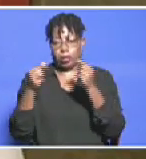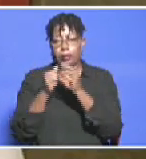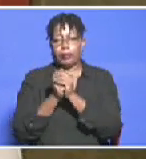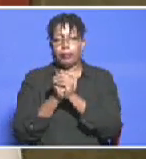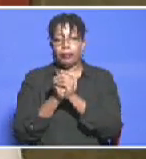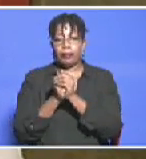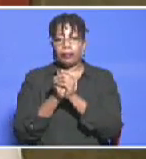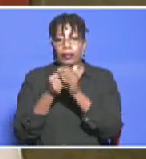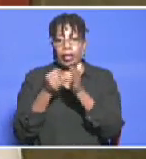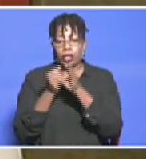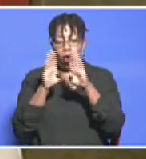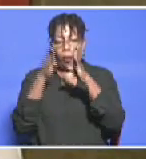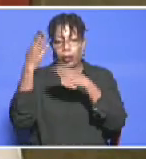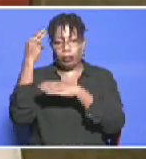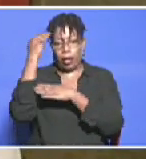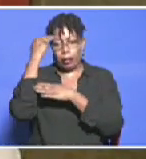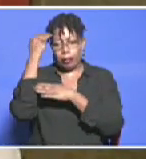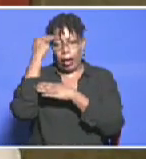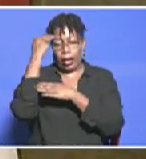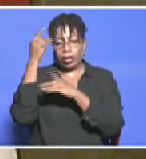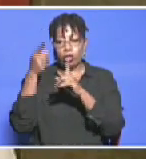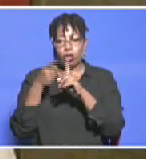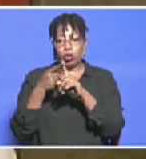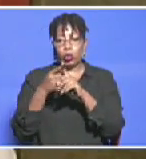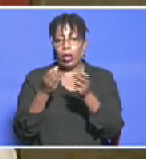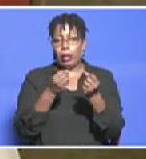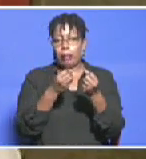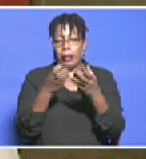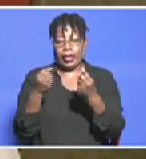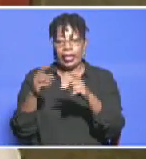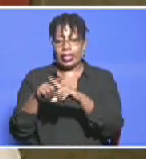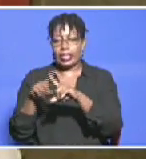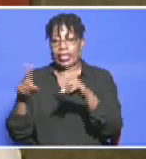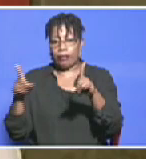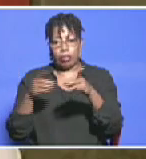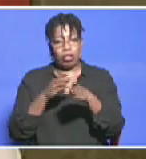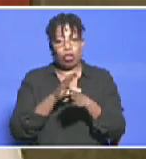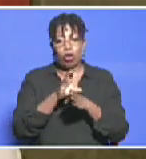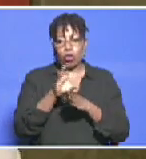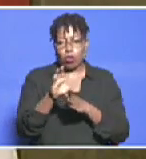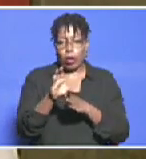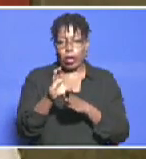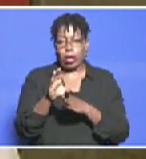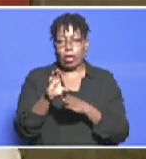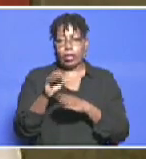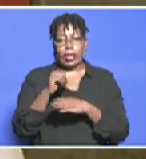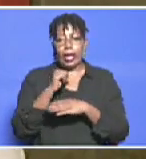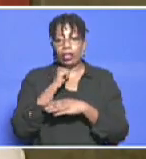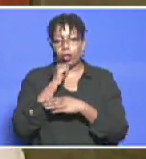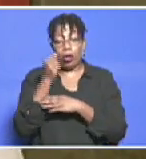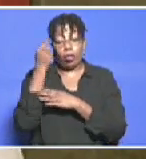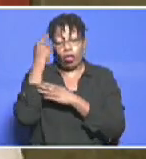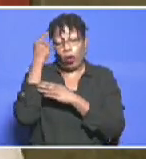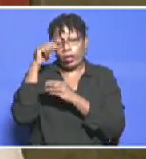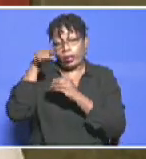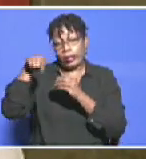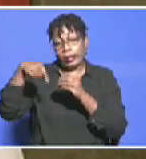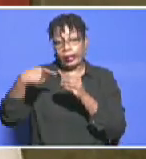has opened my mind to make many different of career where I didn't even thought what